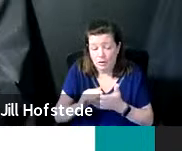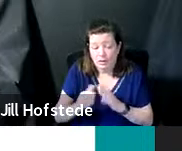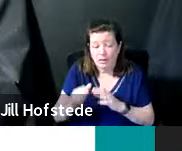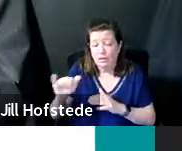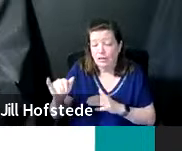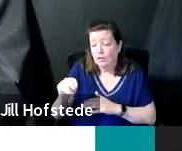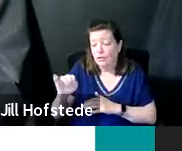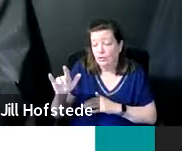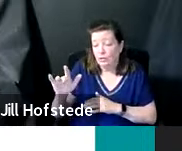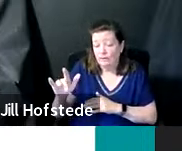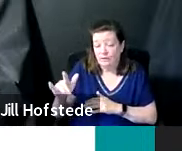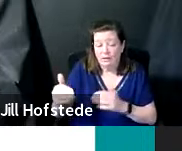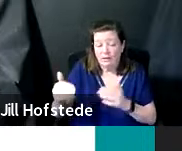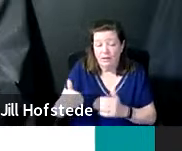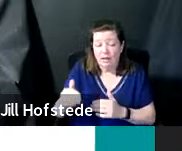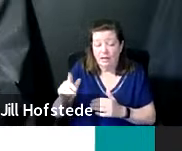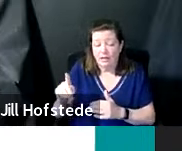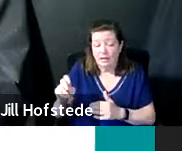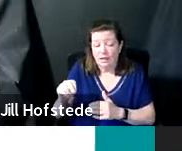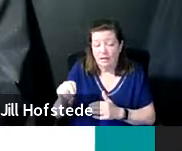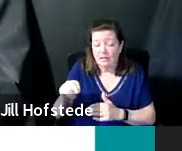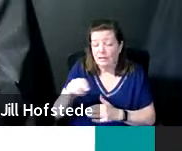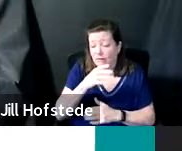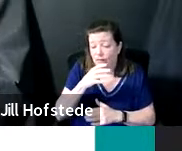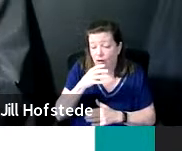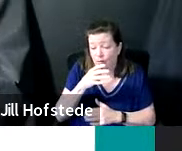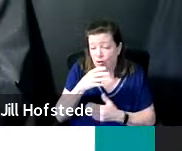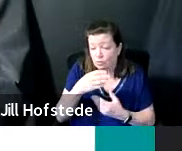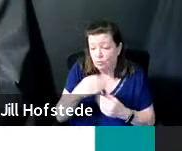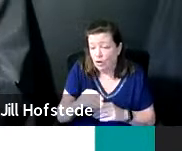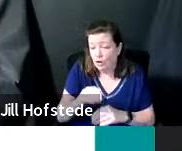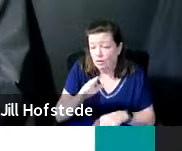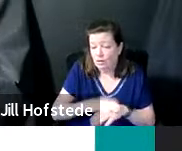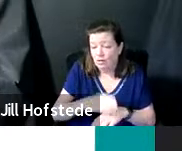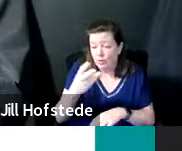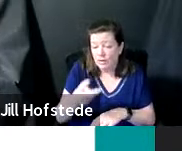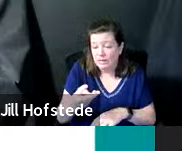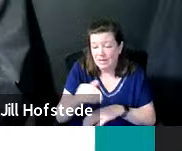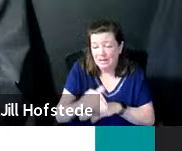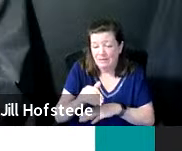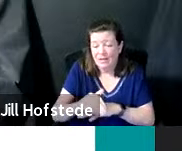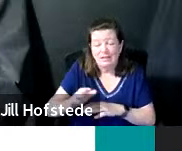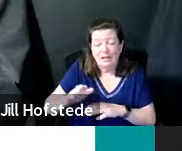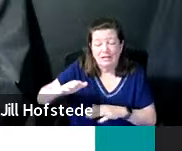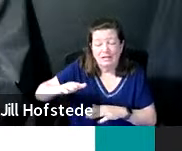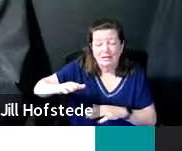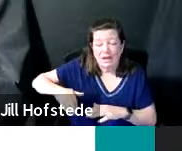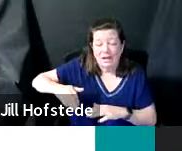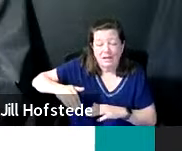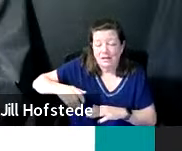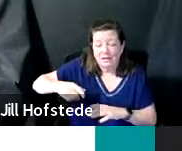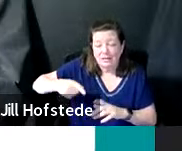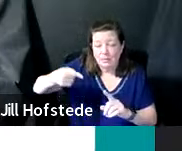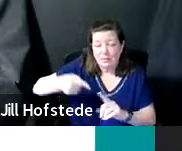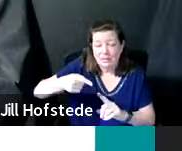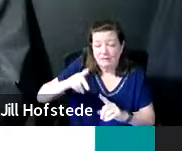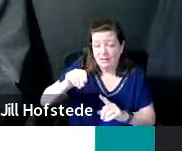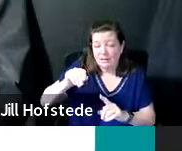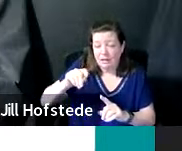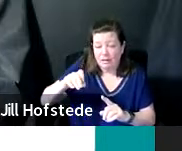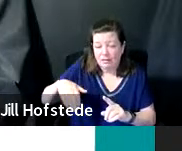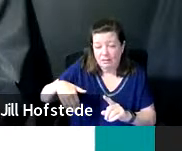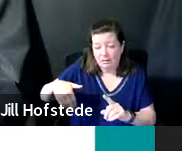and then the Kenton Farmers Market, that's Wednesday evenings, still solidifying the date. Again, this